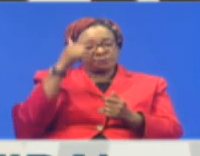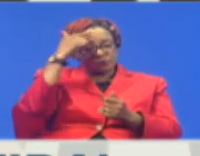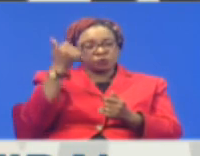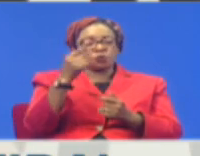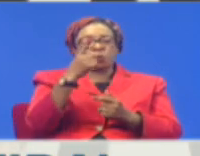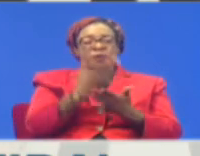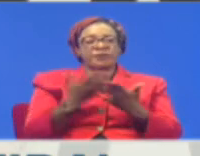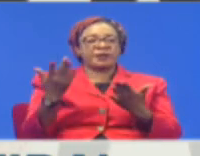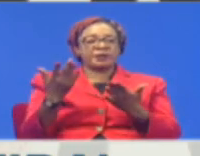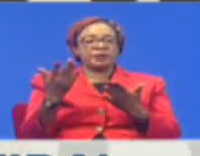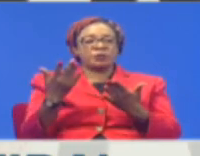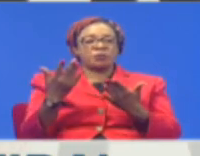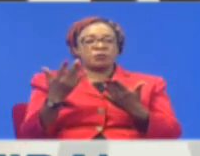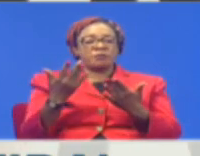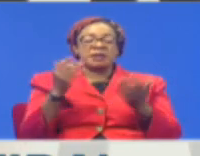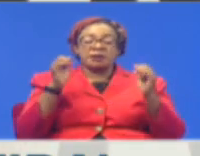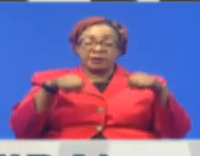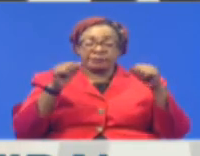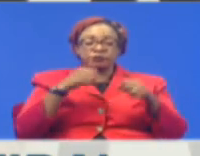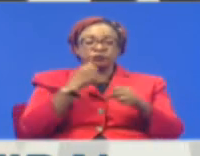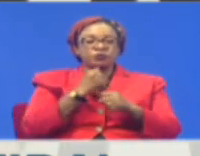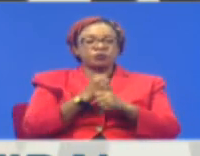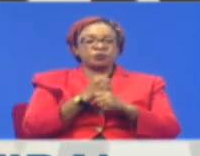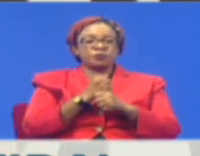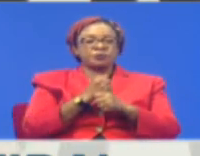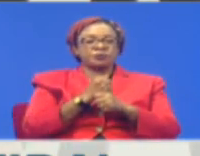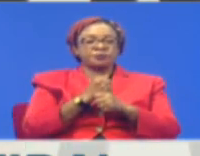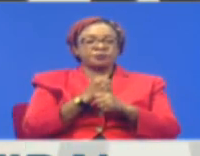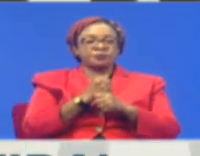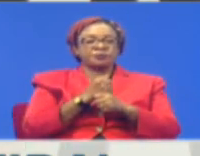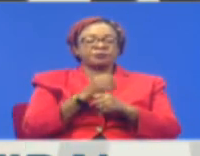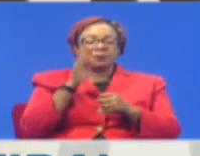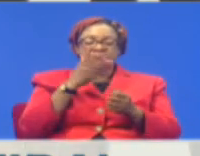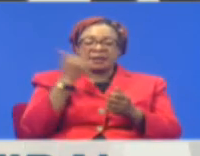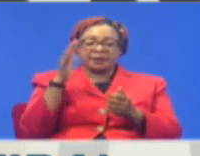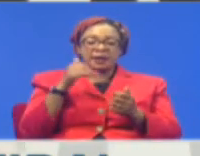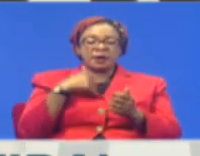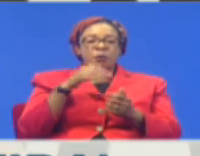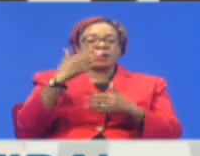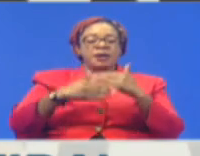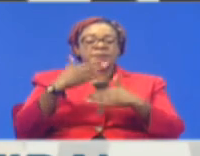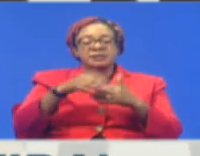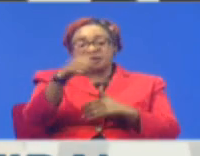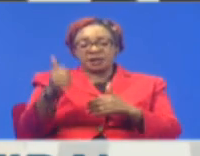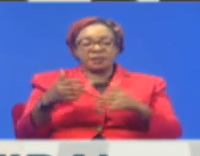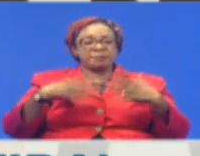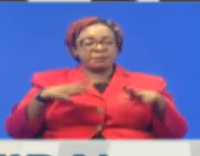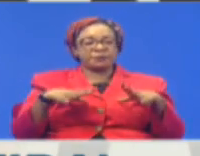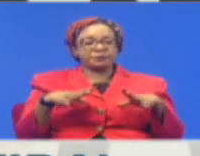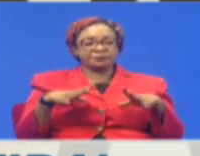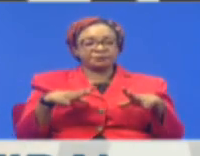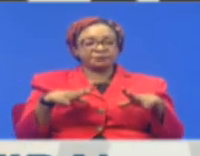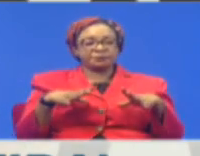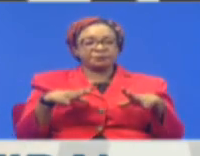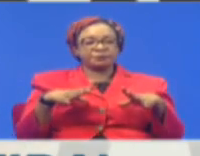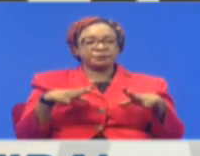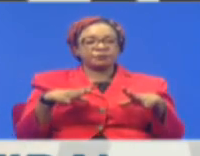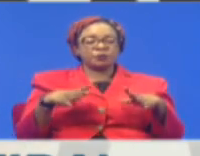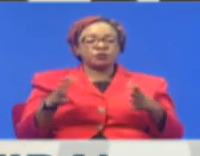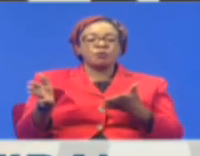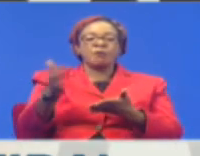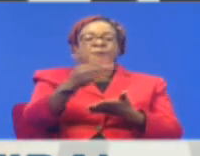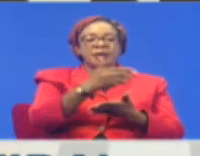have been able to do perhaps better than our neighbors and other people in this region is to